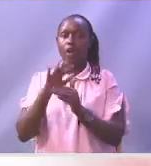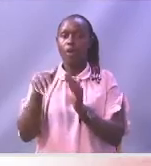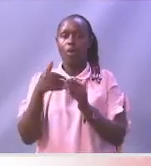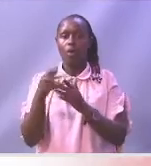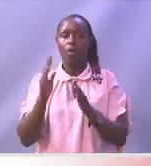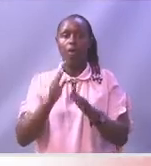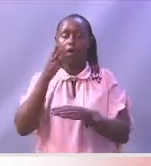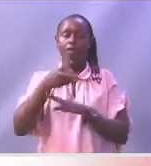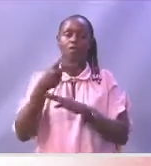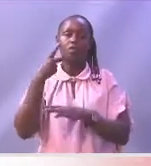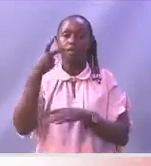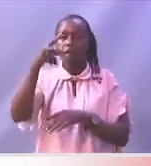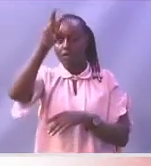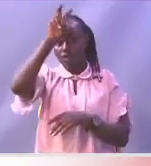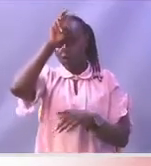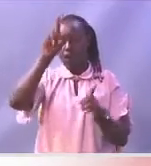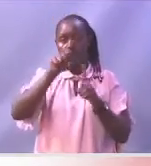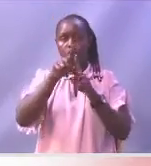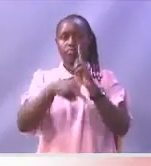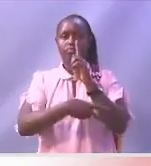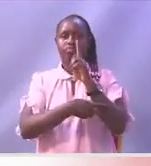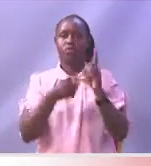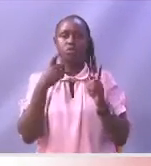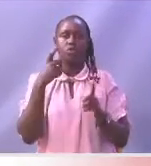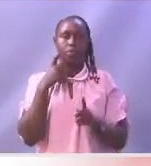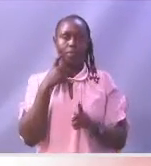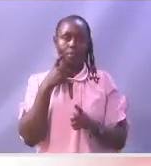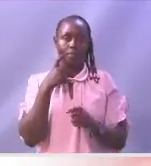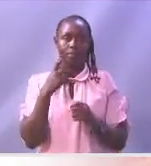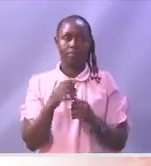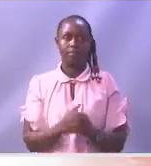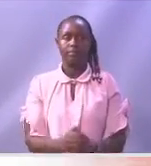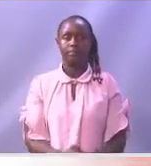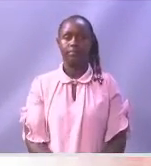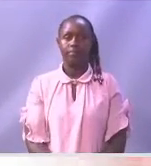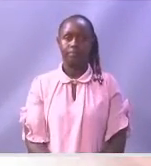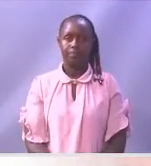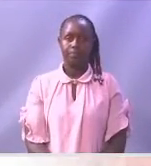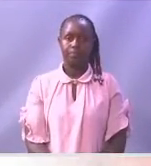goats and looted several shops. Paul Omonio, TV 47.